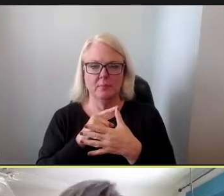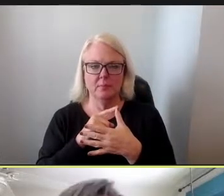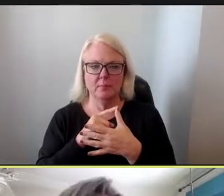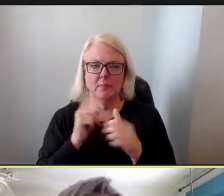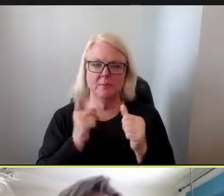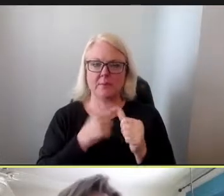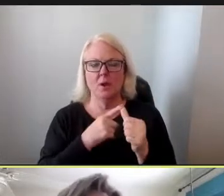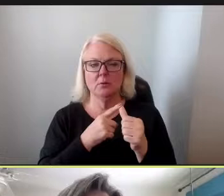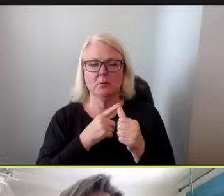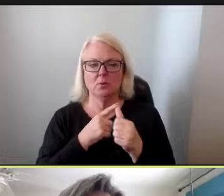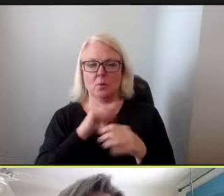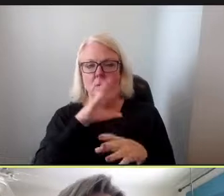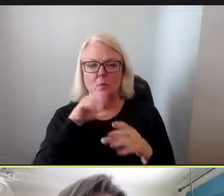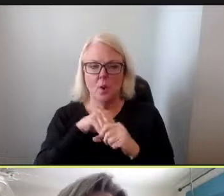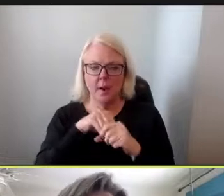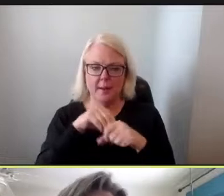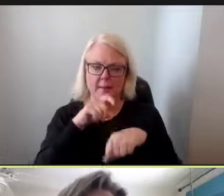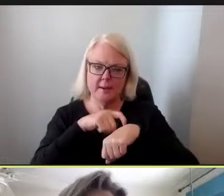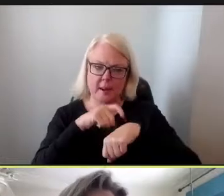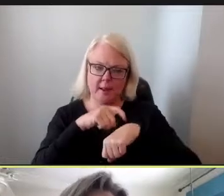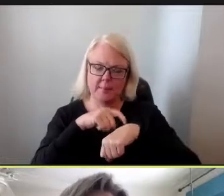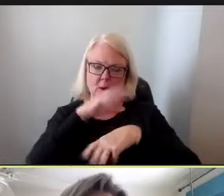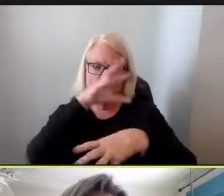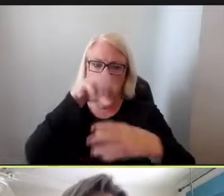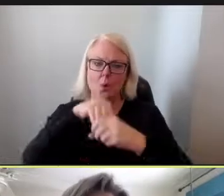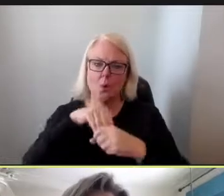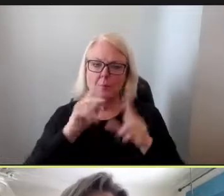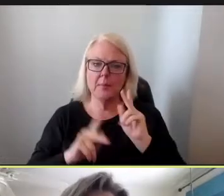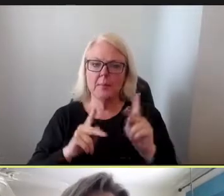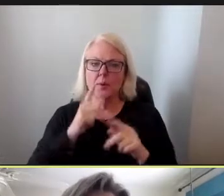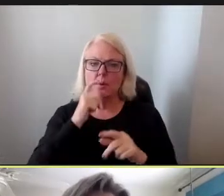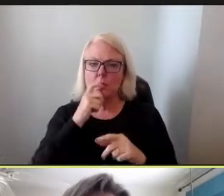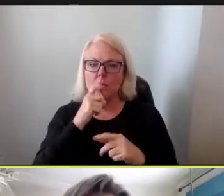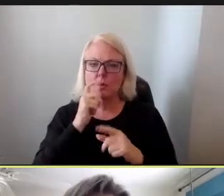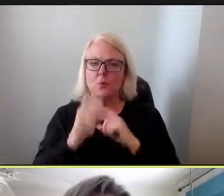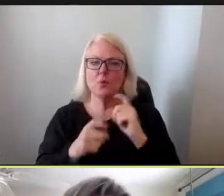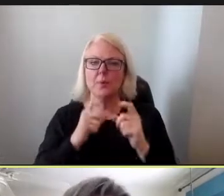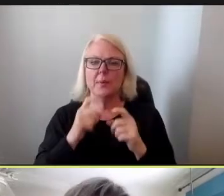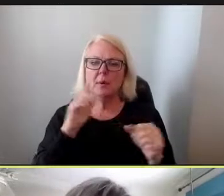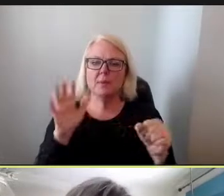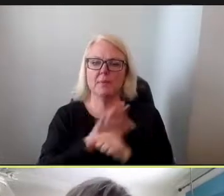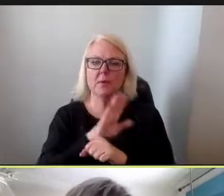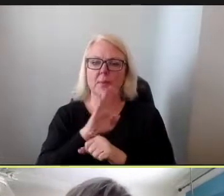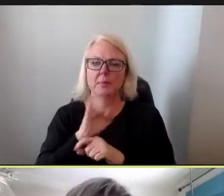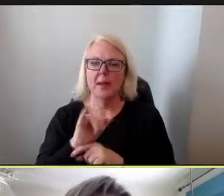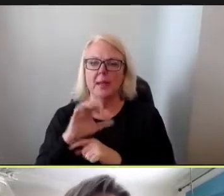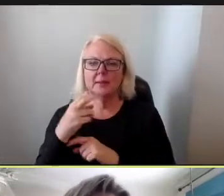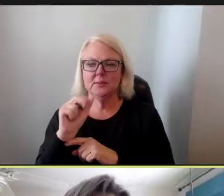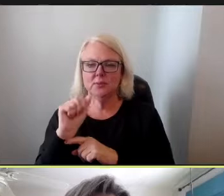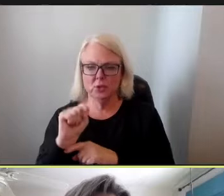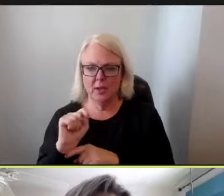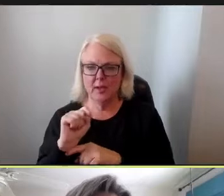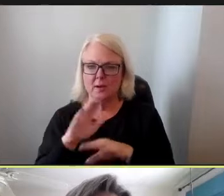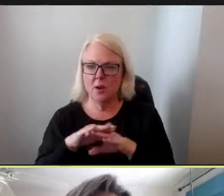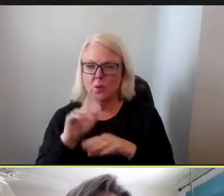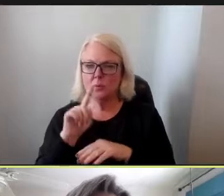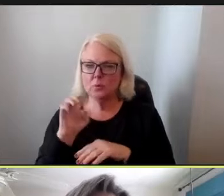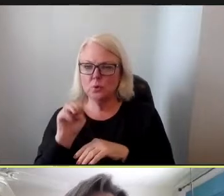First, incorporated time to include people who are contributing entirely via the chat option on